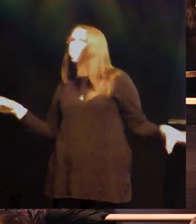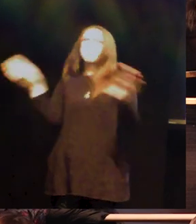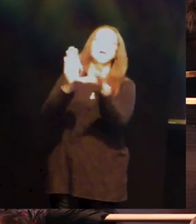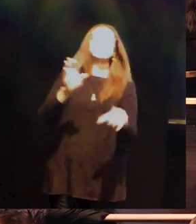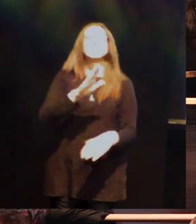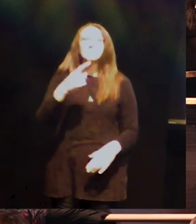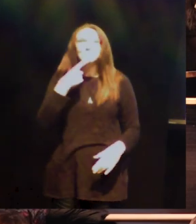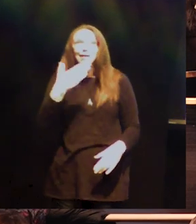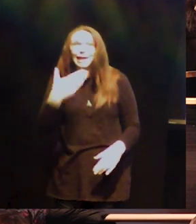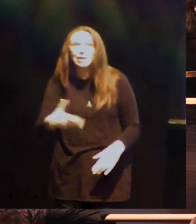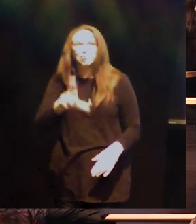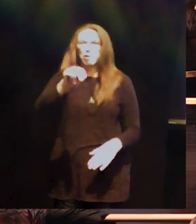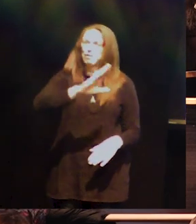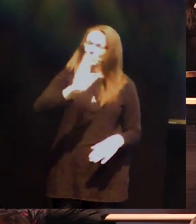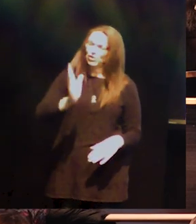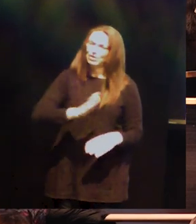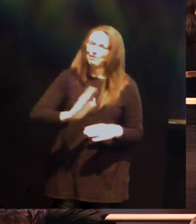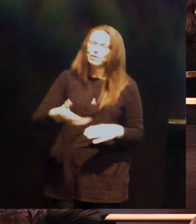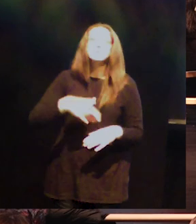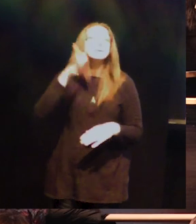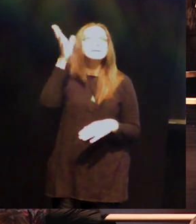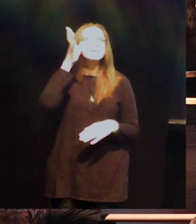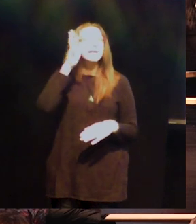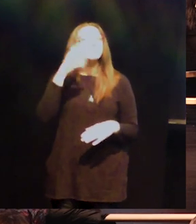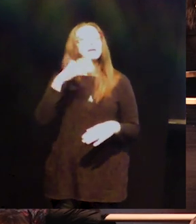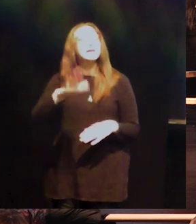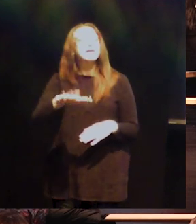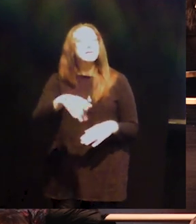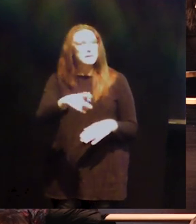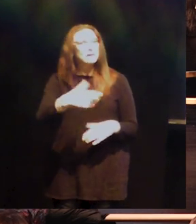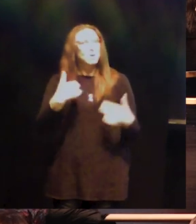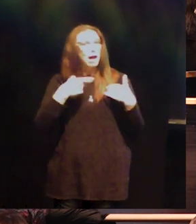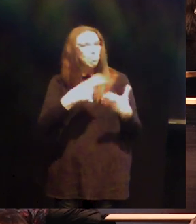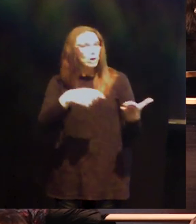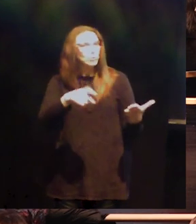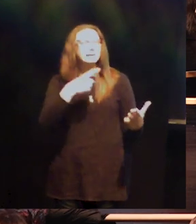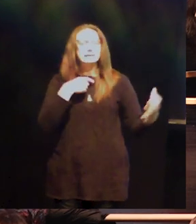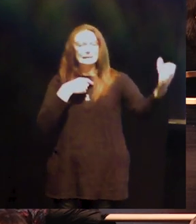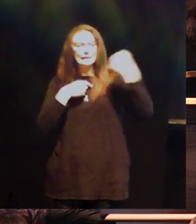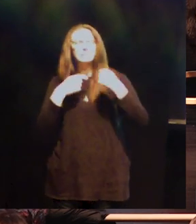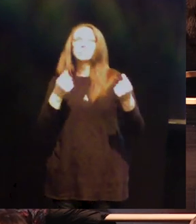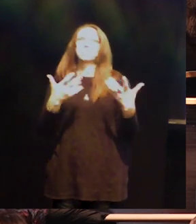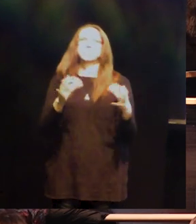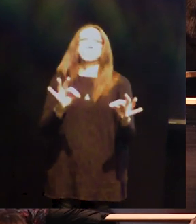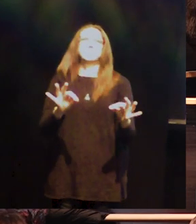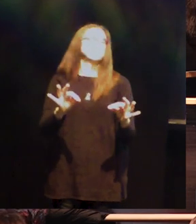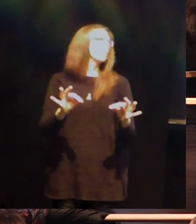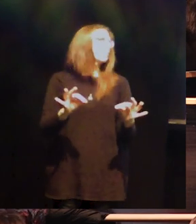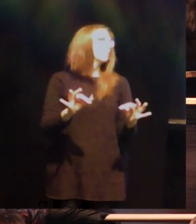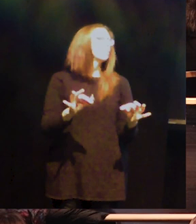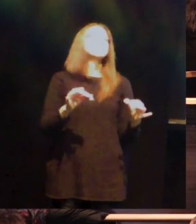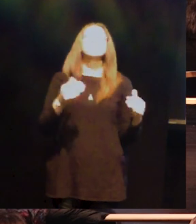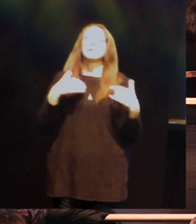say thank you, never say, you know. But my dad would always be like, Bubby, you have what you need? And she'd say yes, and everything was good. We have so much in